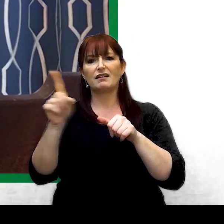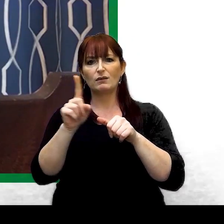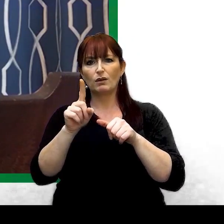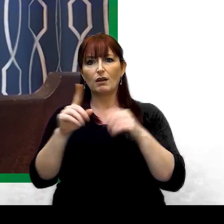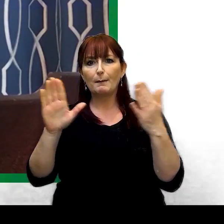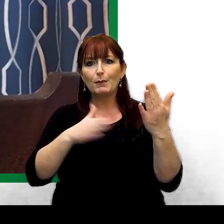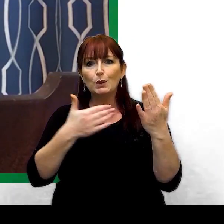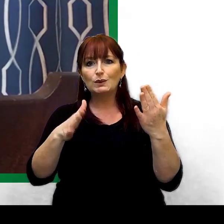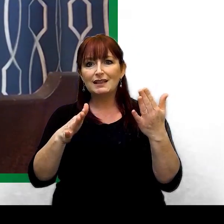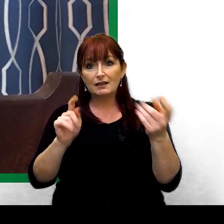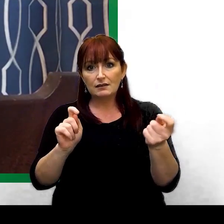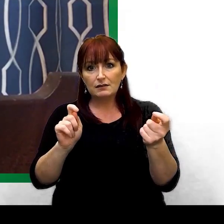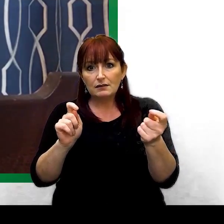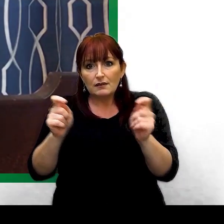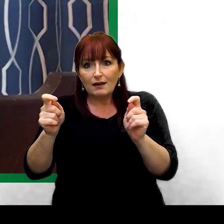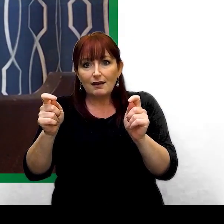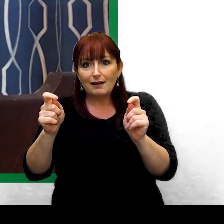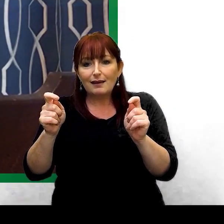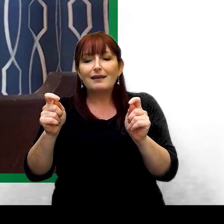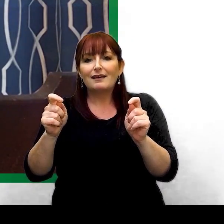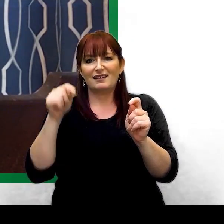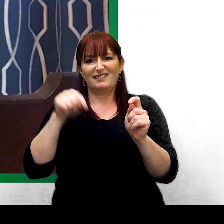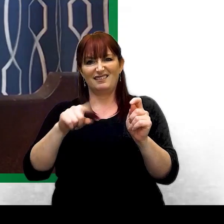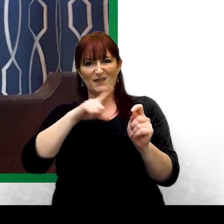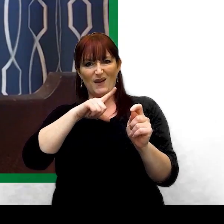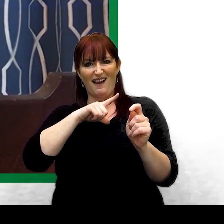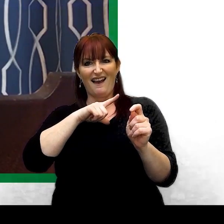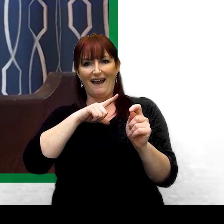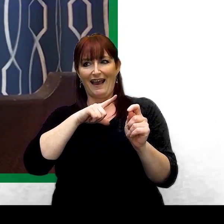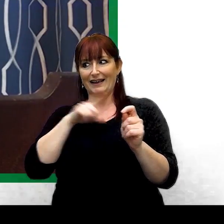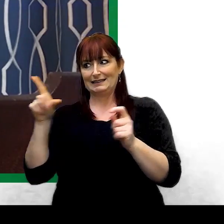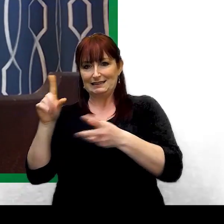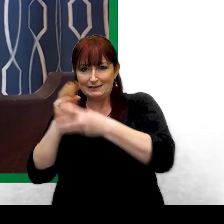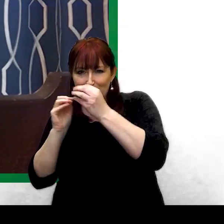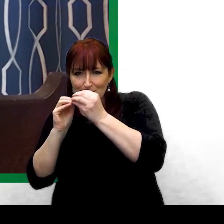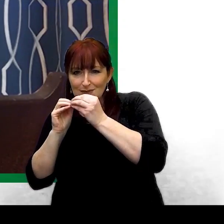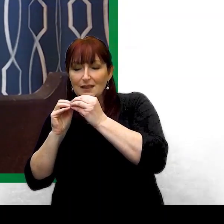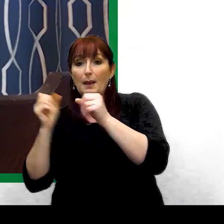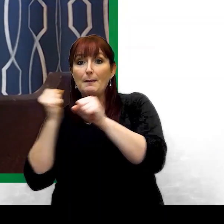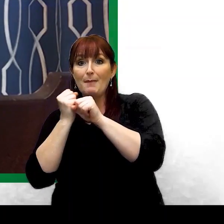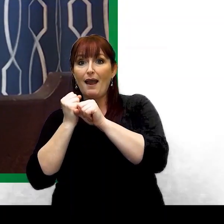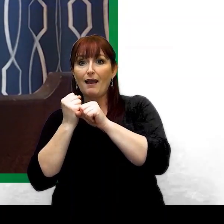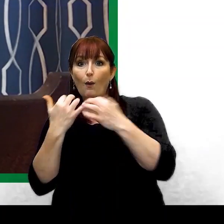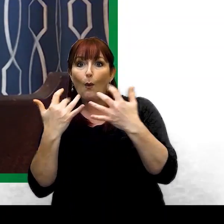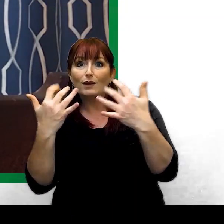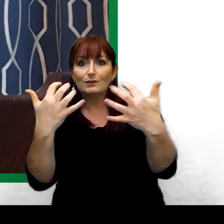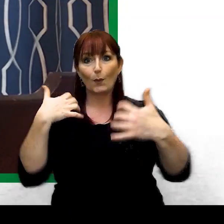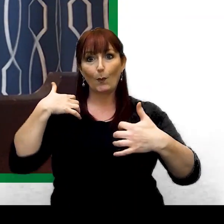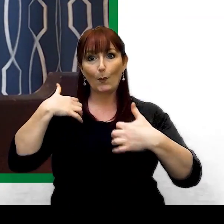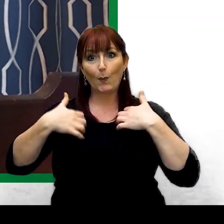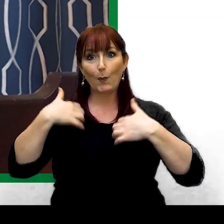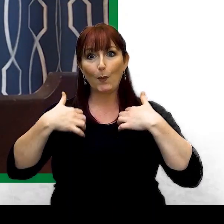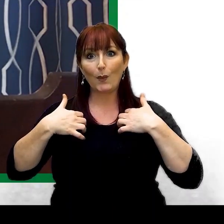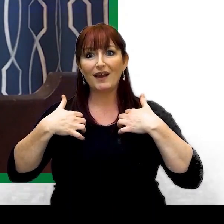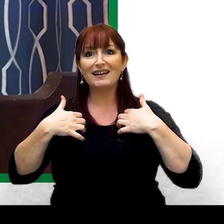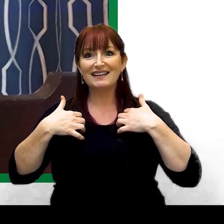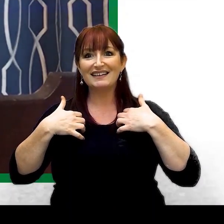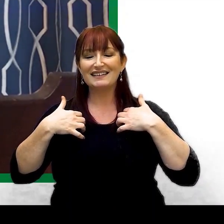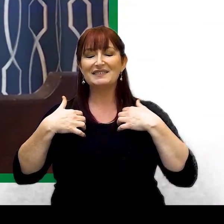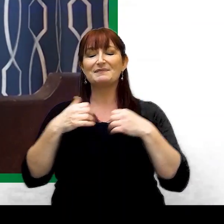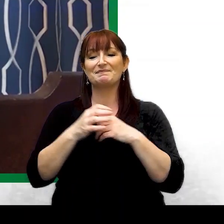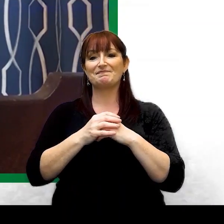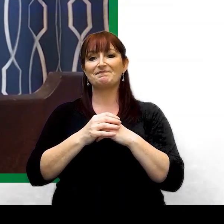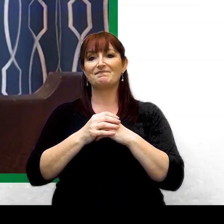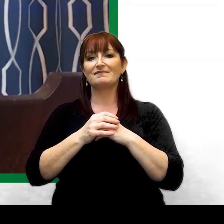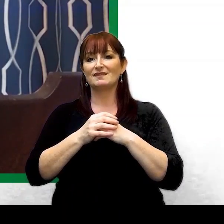change. Now a key change is something that a composer or arranger puts into a song to make it a little bit more exciting, especially when we come towards the end. So we've been